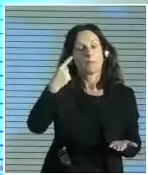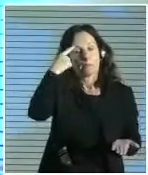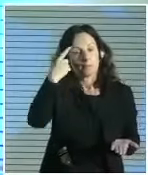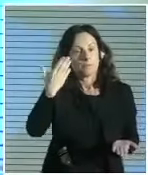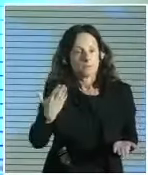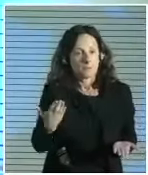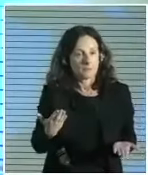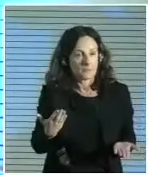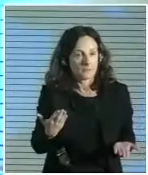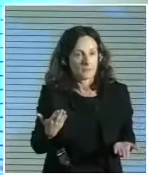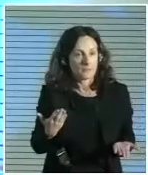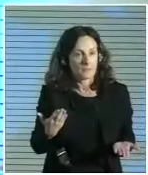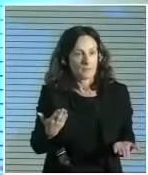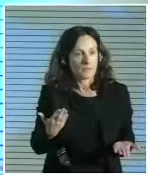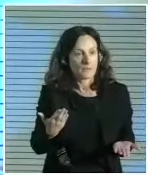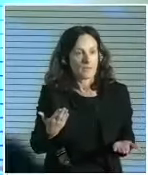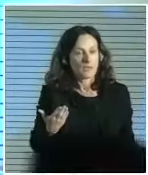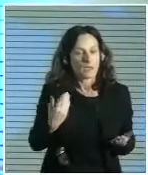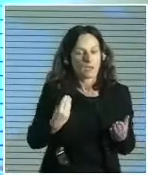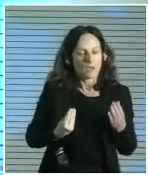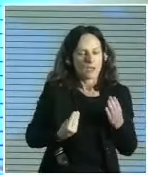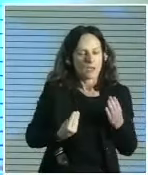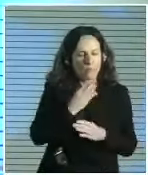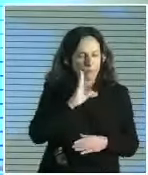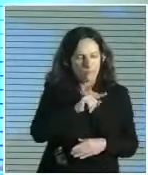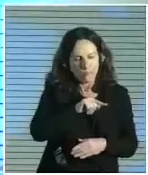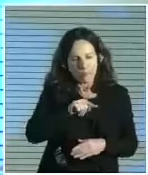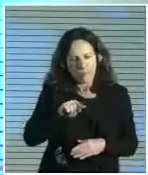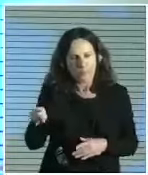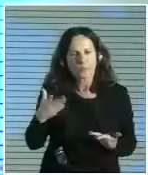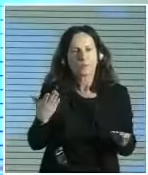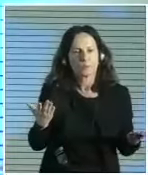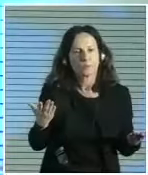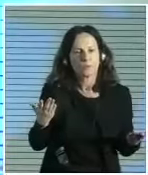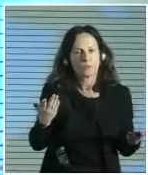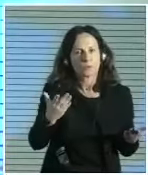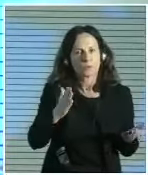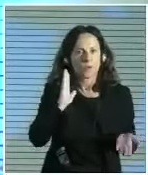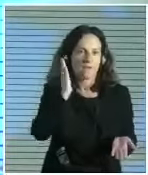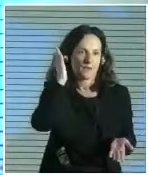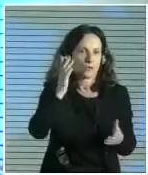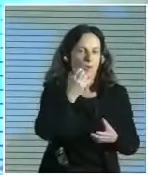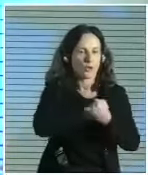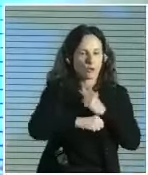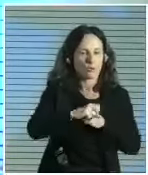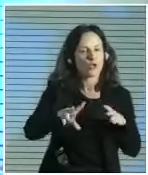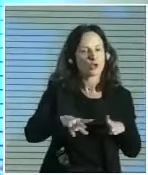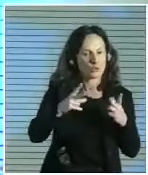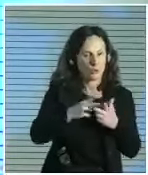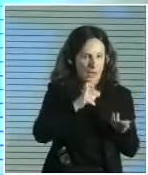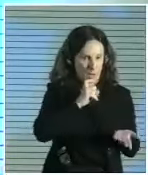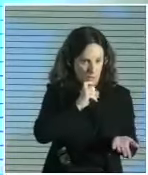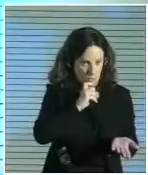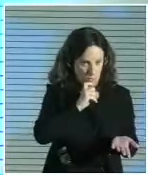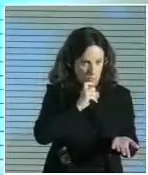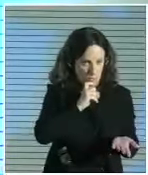to educate our staff and our passengers to accept these changes, because it's not so easy. Let